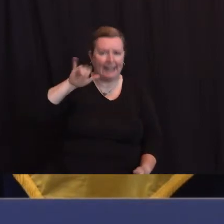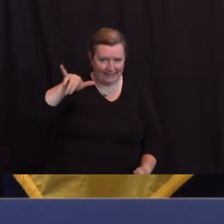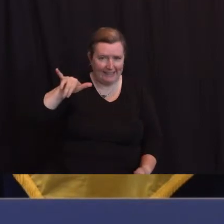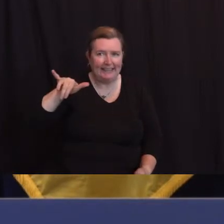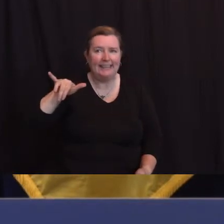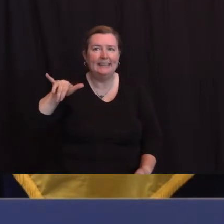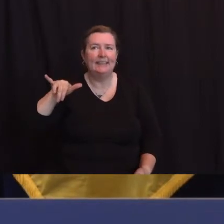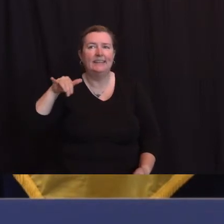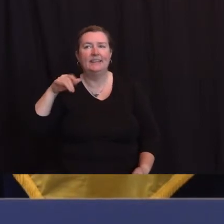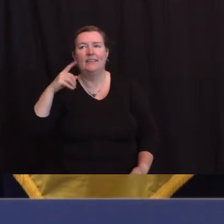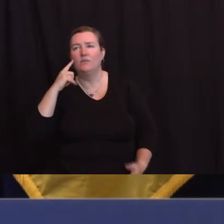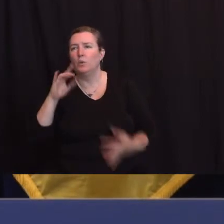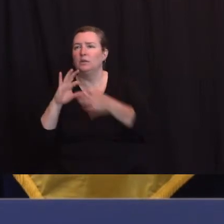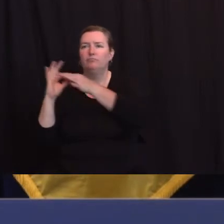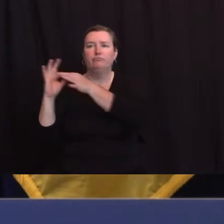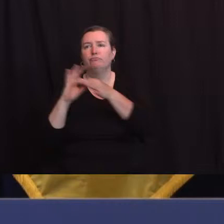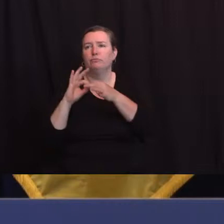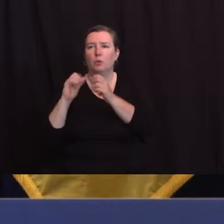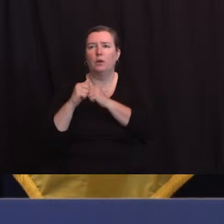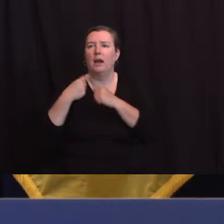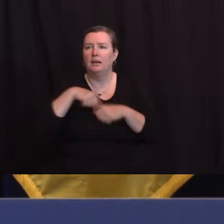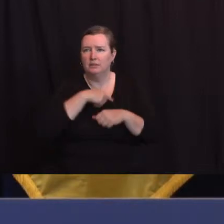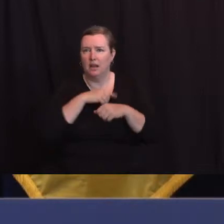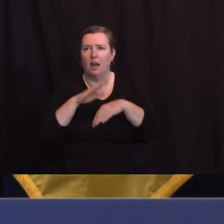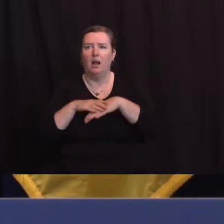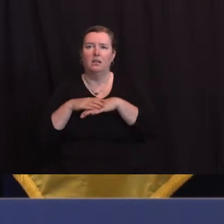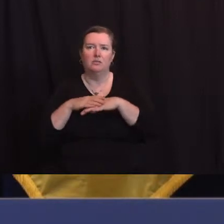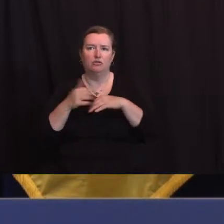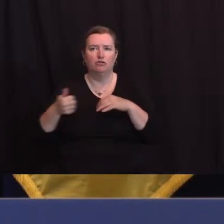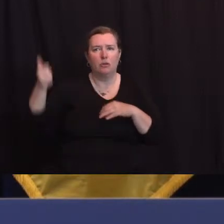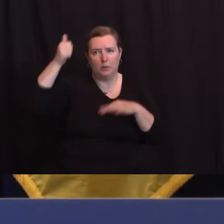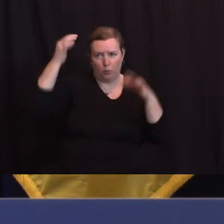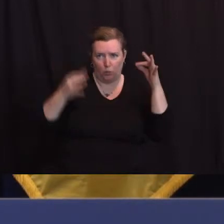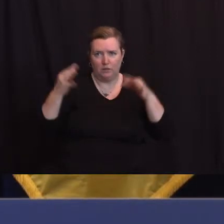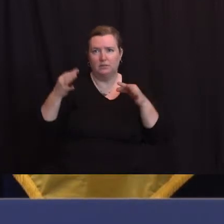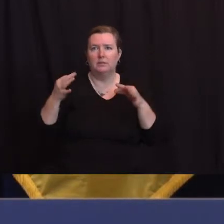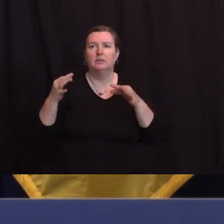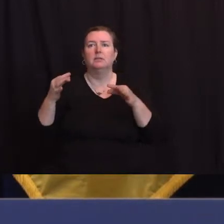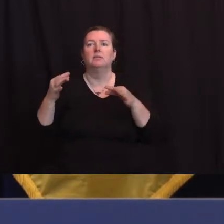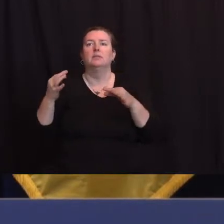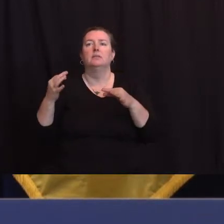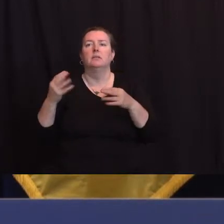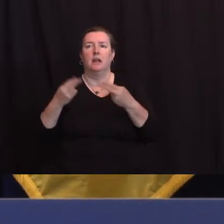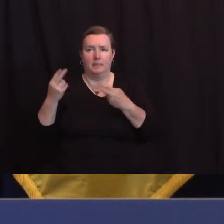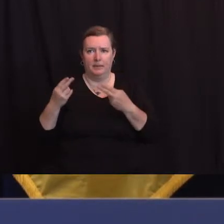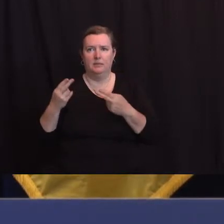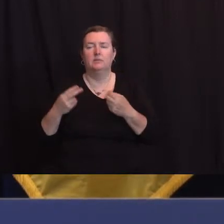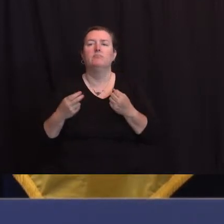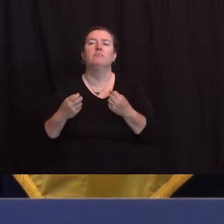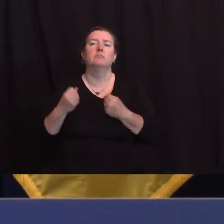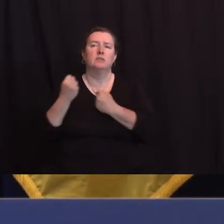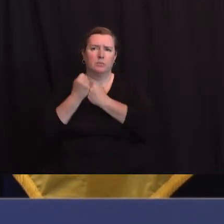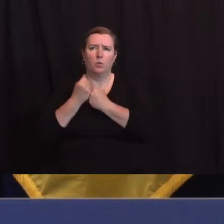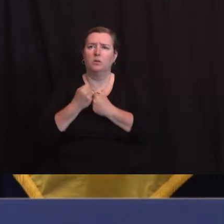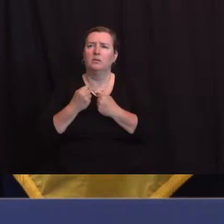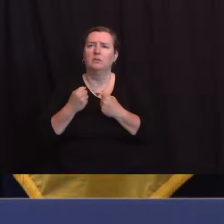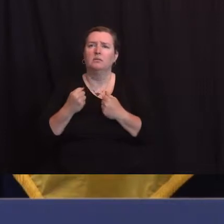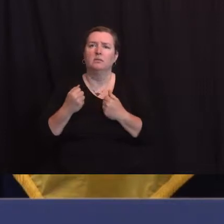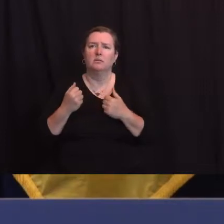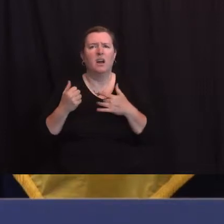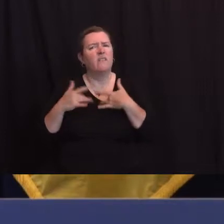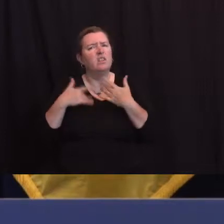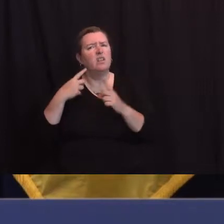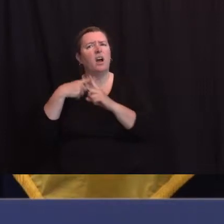different avenues, including this one. And I continue to be not only a huge fan and supporter, but quite optimistic we'll get to a good result.